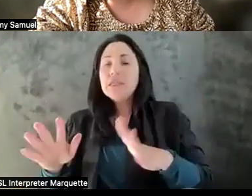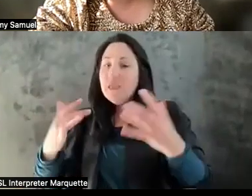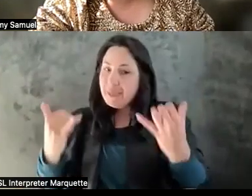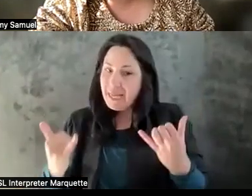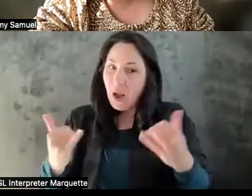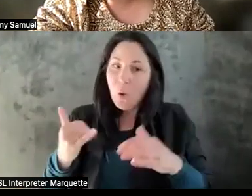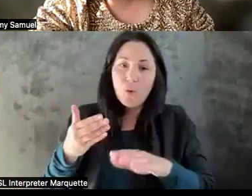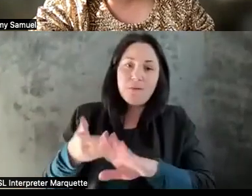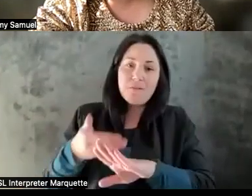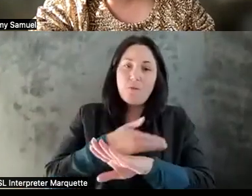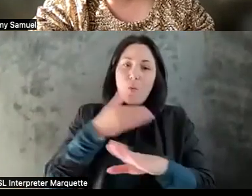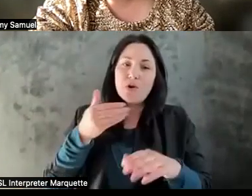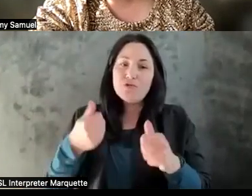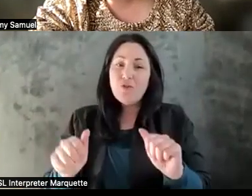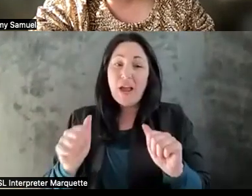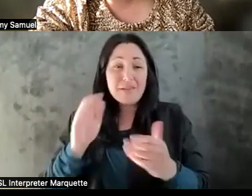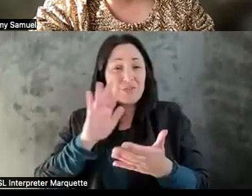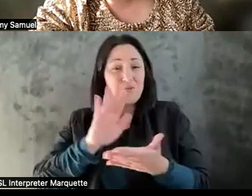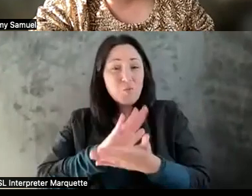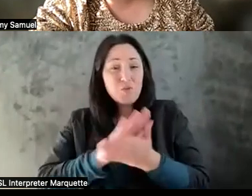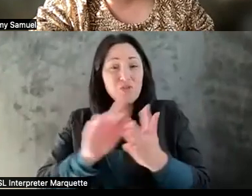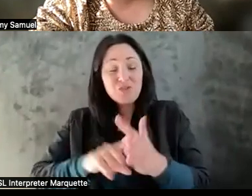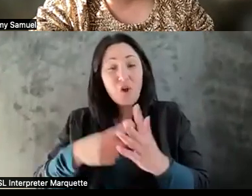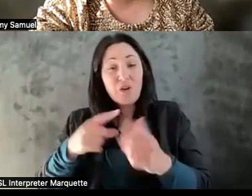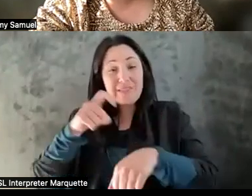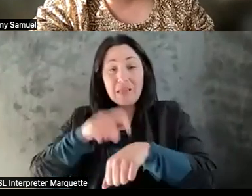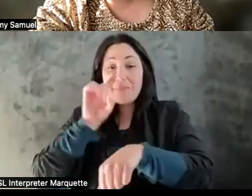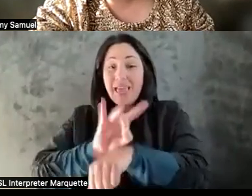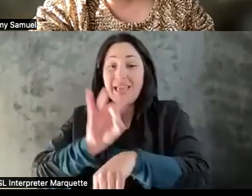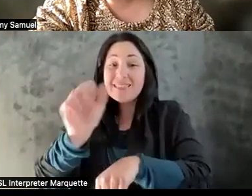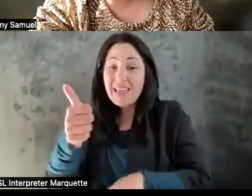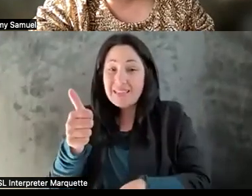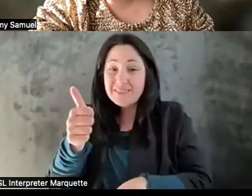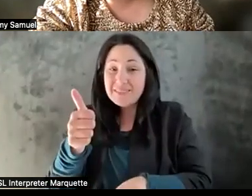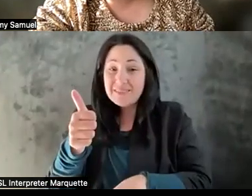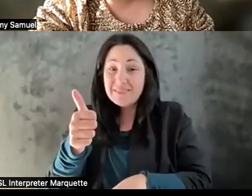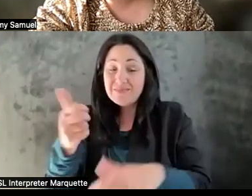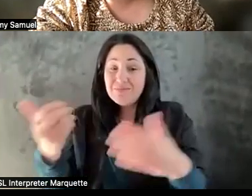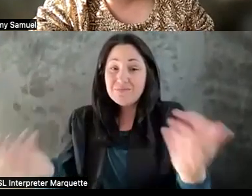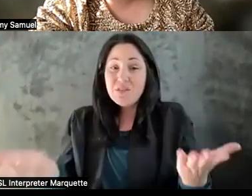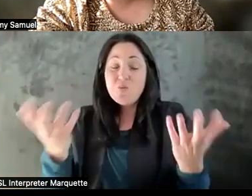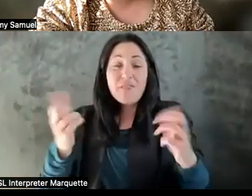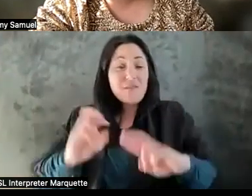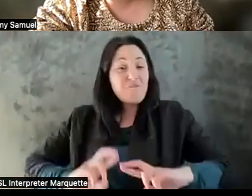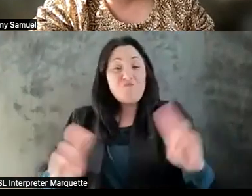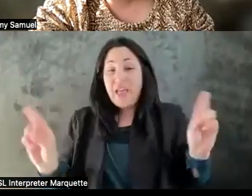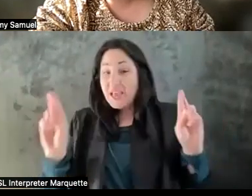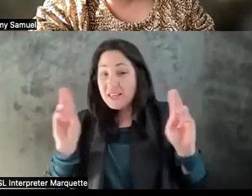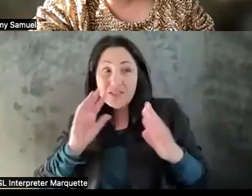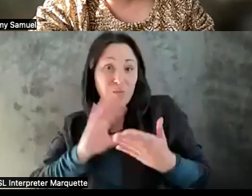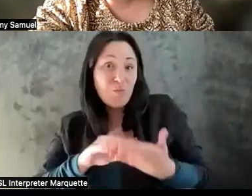because school starts at 8:10. So we want our kids ready to learn